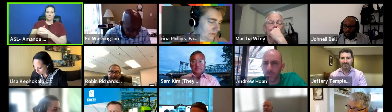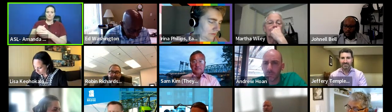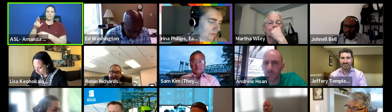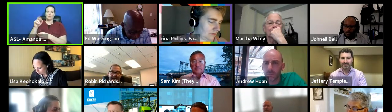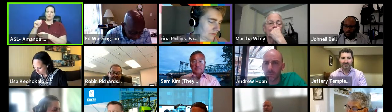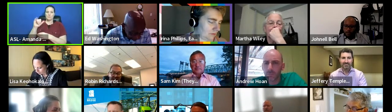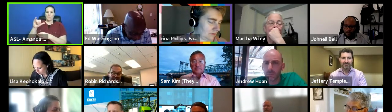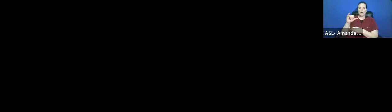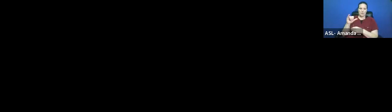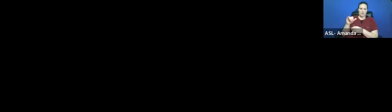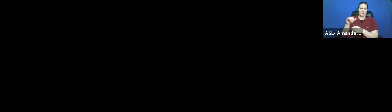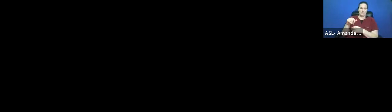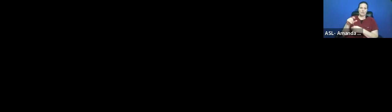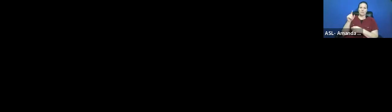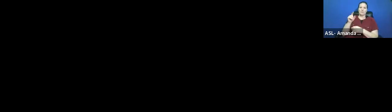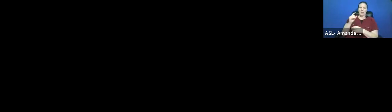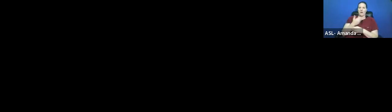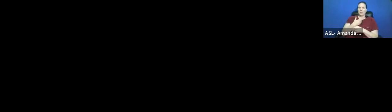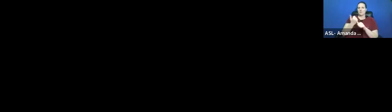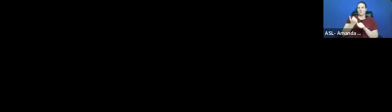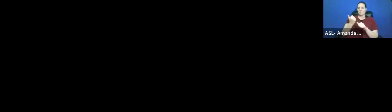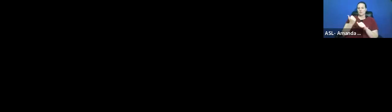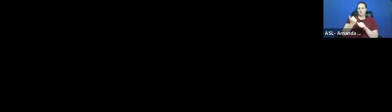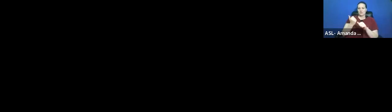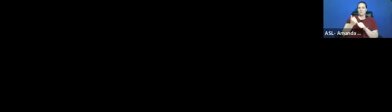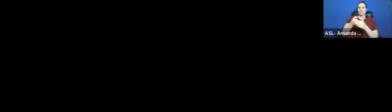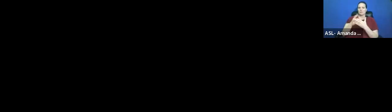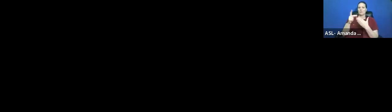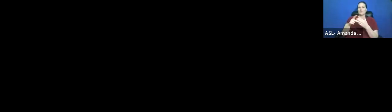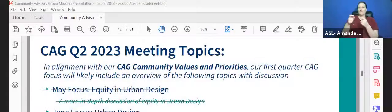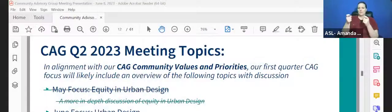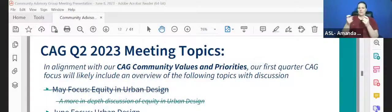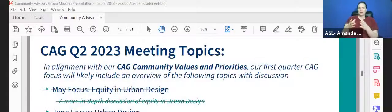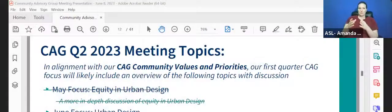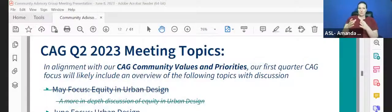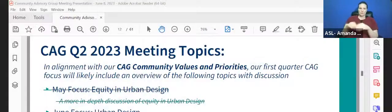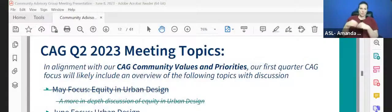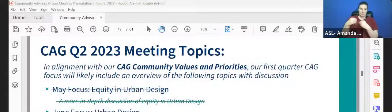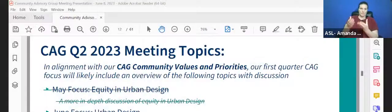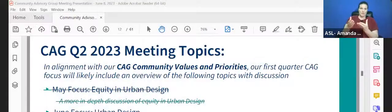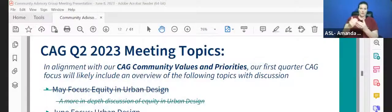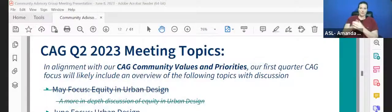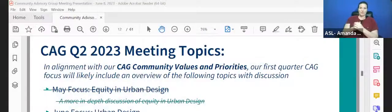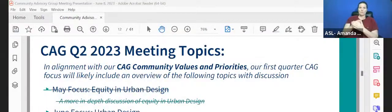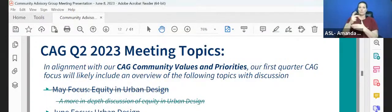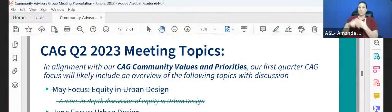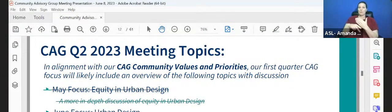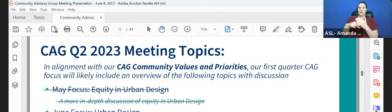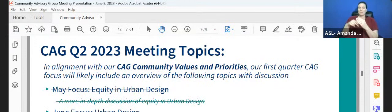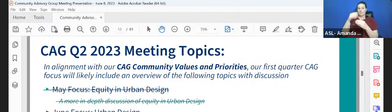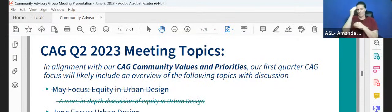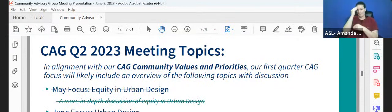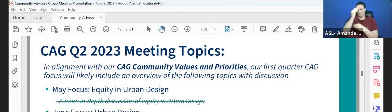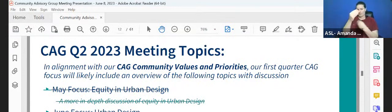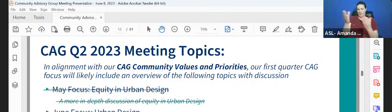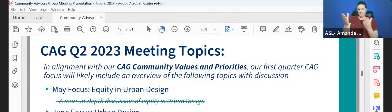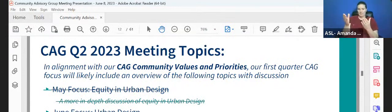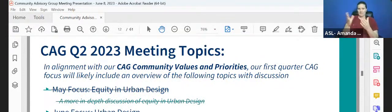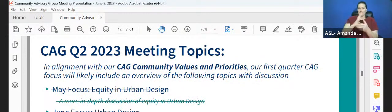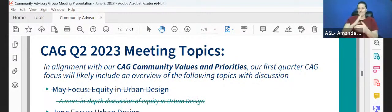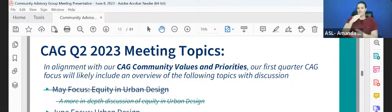Mabey, our Assistant Program Administrator, to provide a programmatic update. Thank